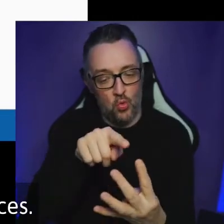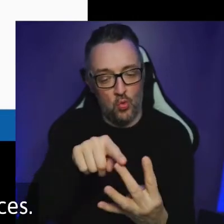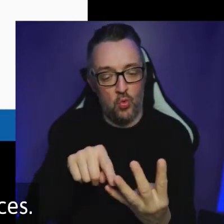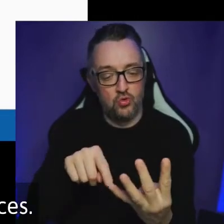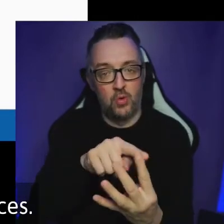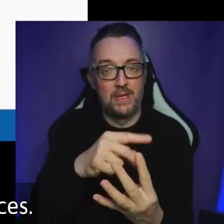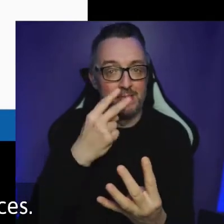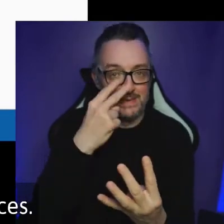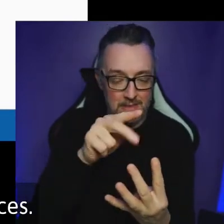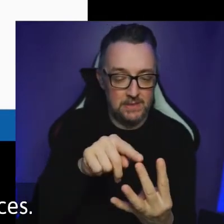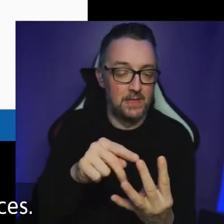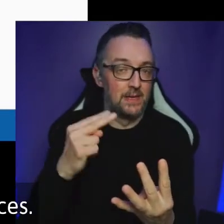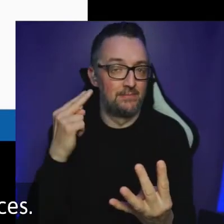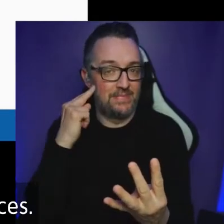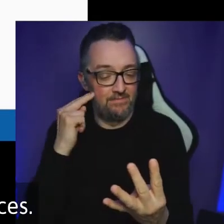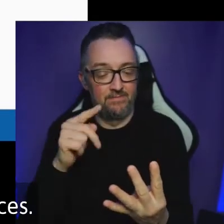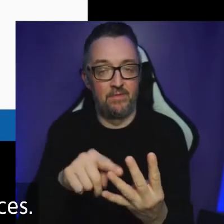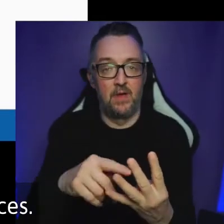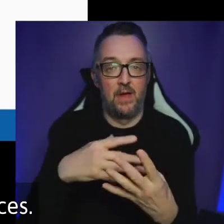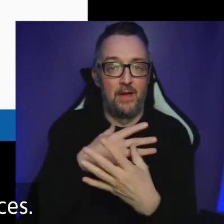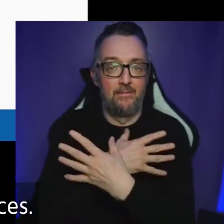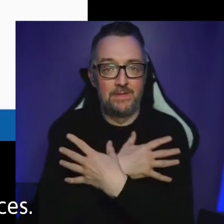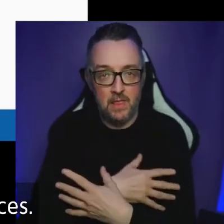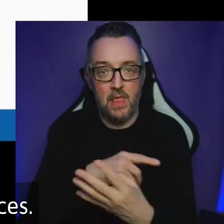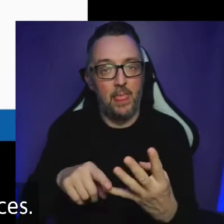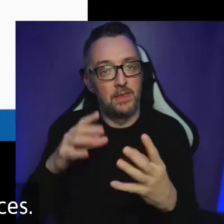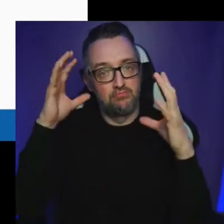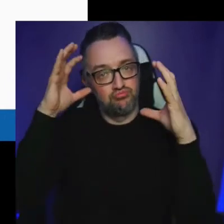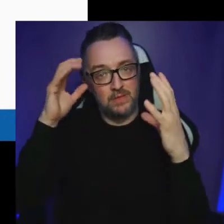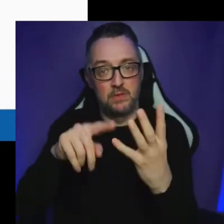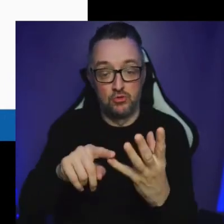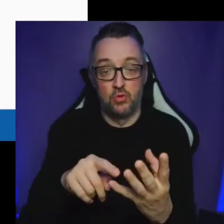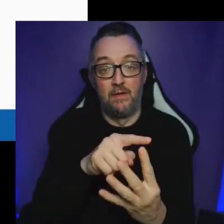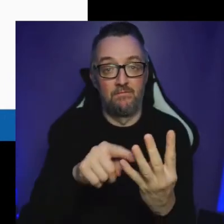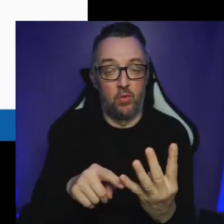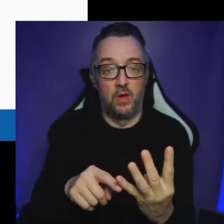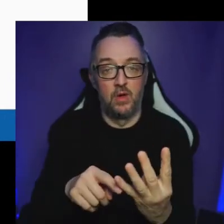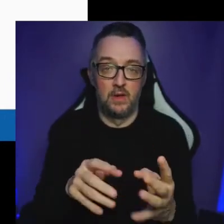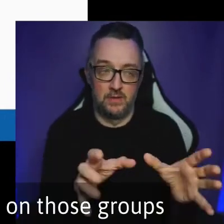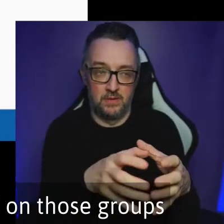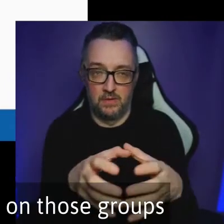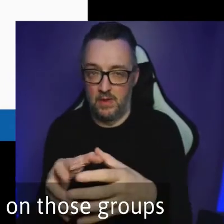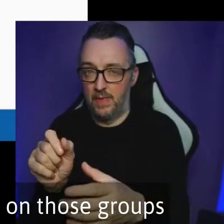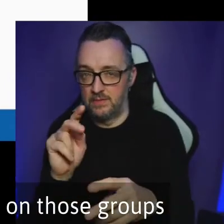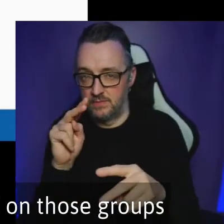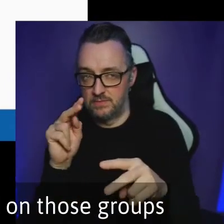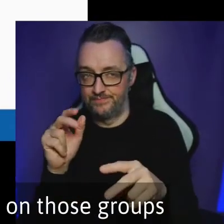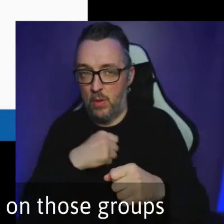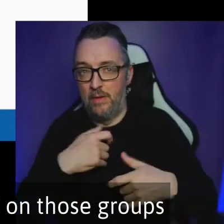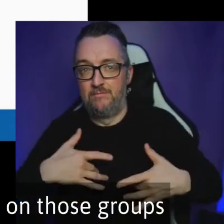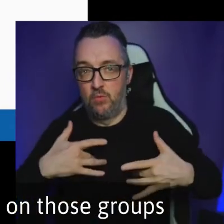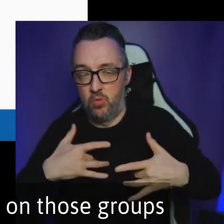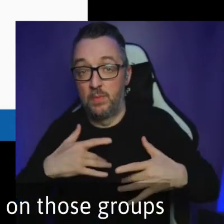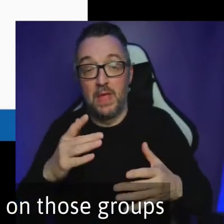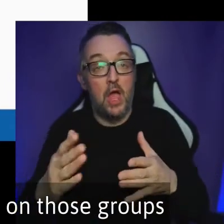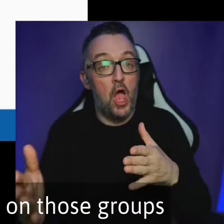with poor accessibility in digital services. So we kind of think in those terms. But what we did